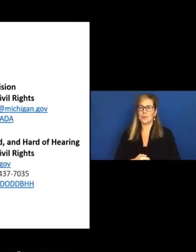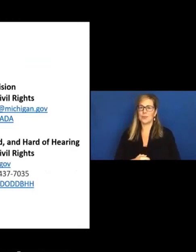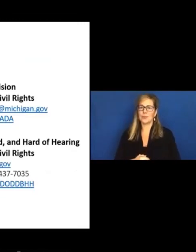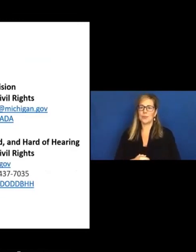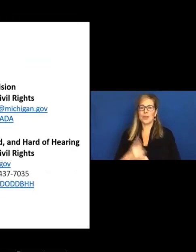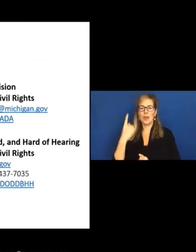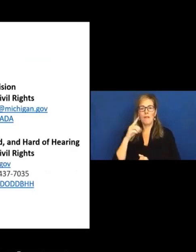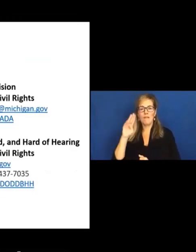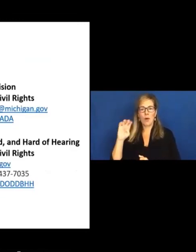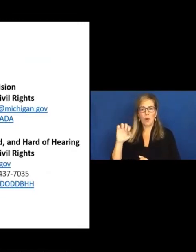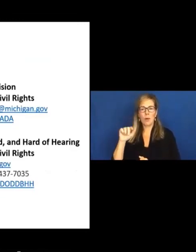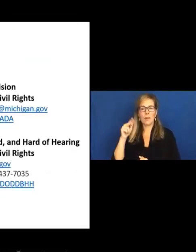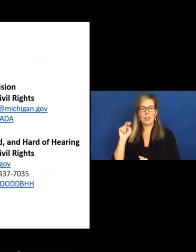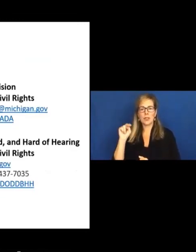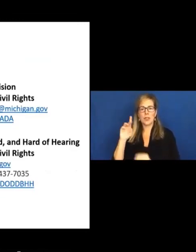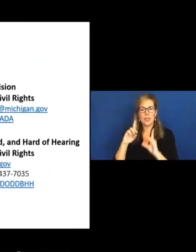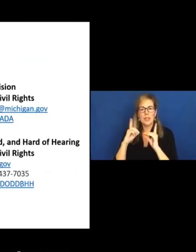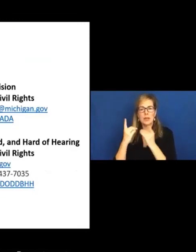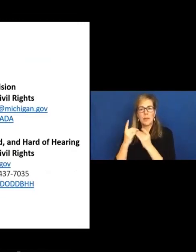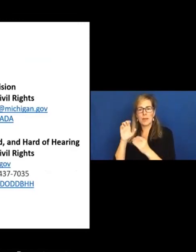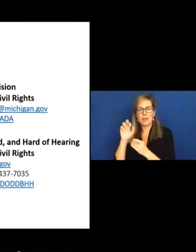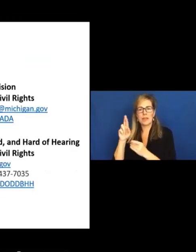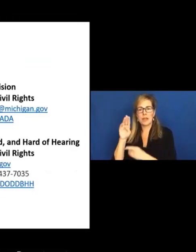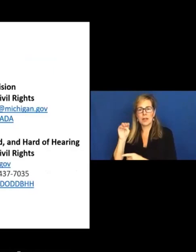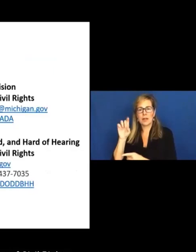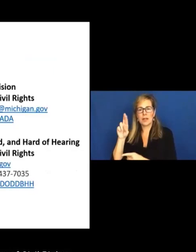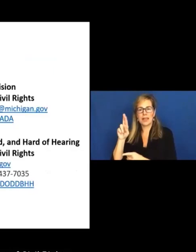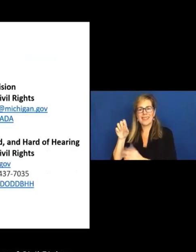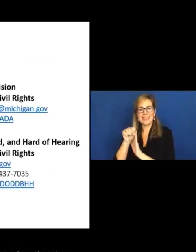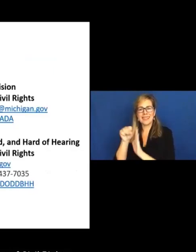For Michigan Department of Civil Rights, the State ADA